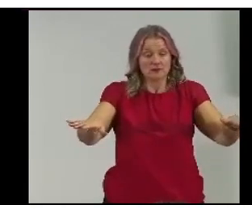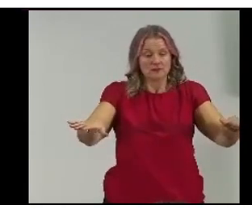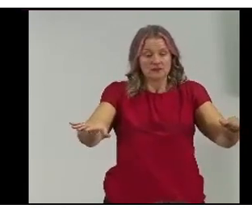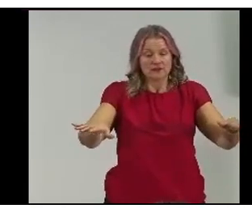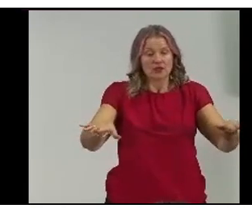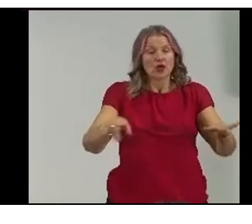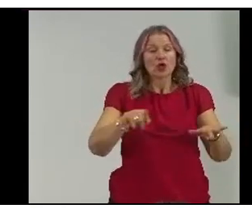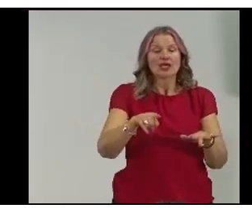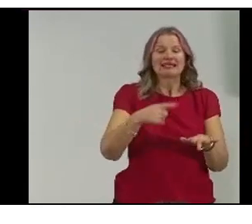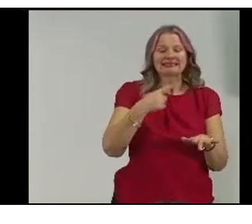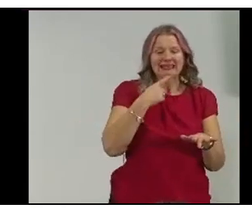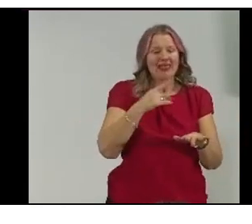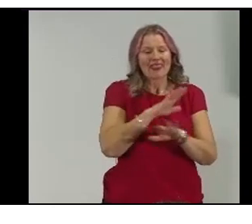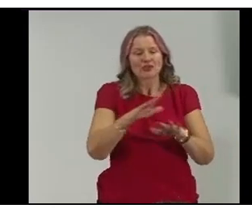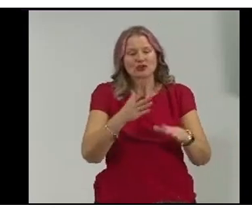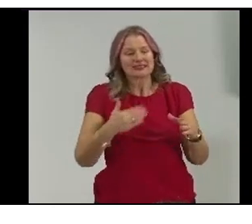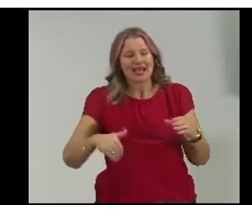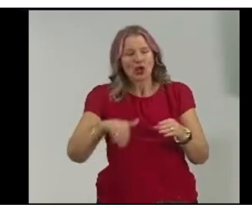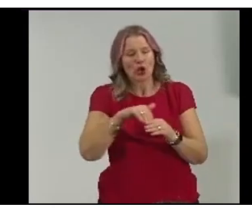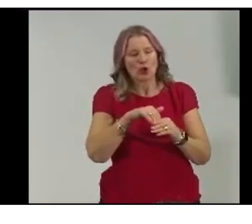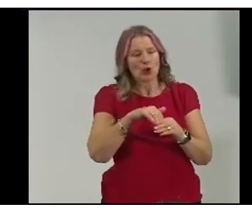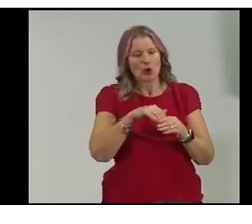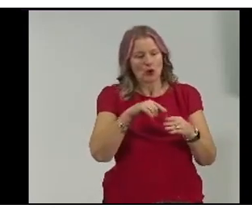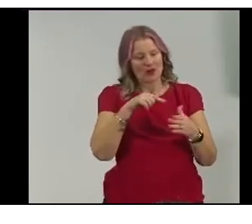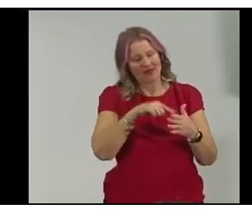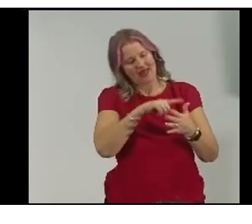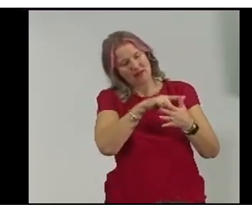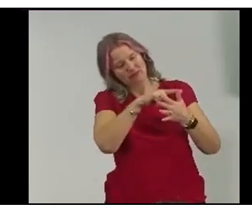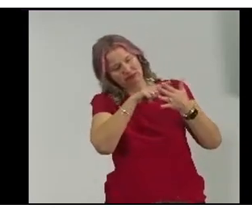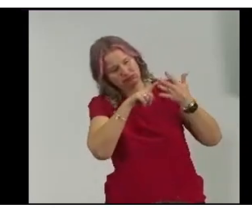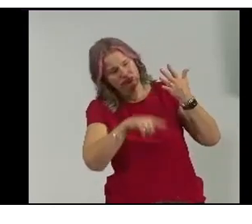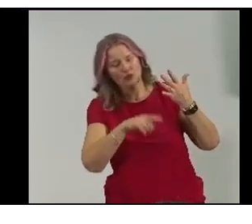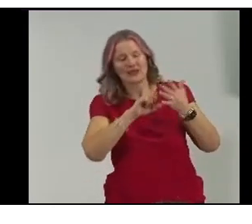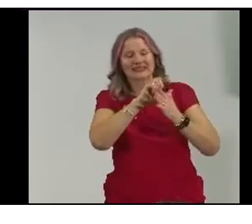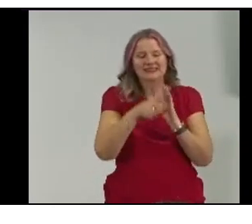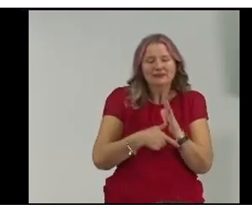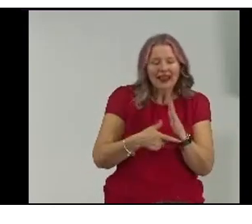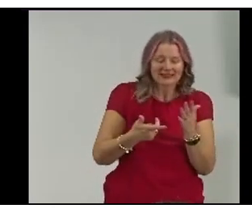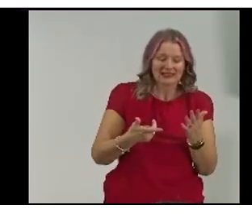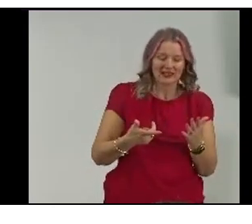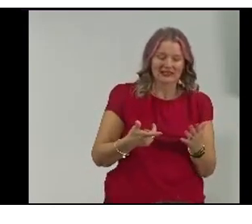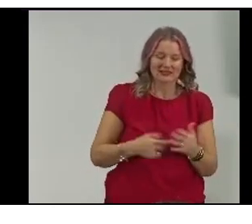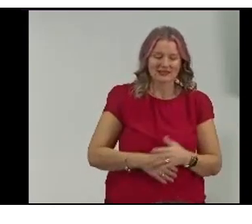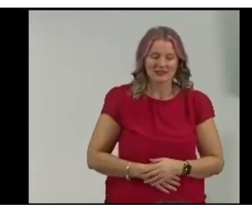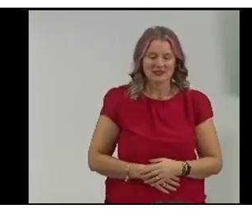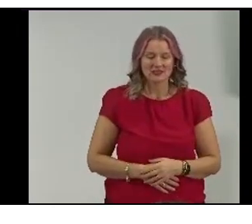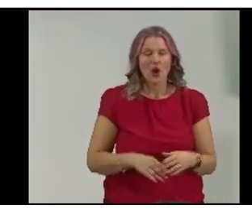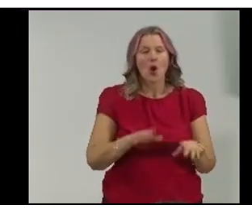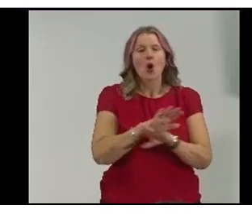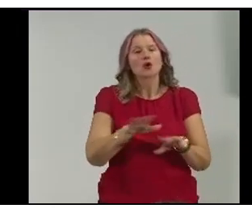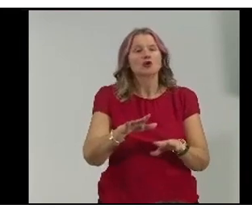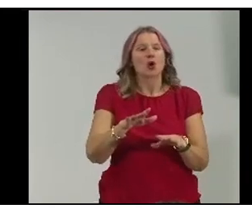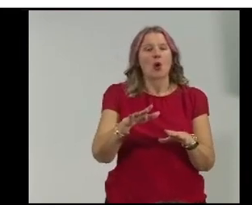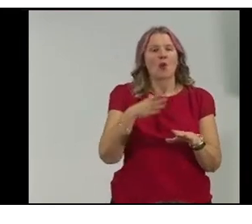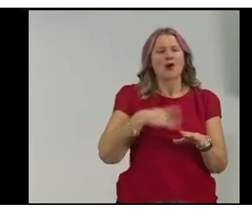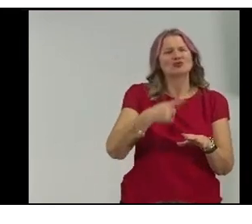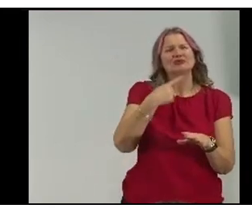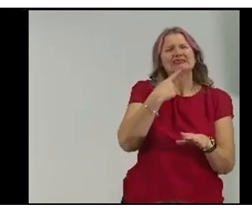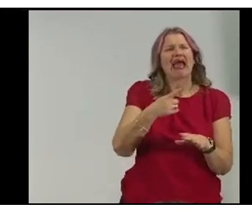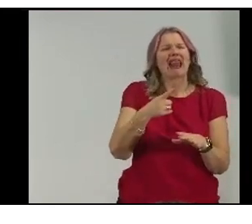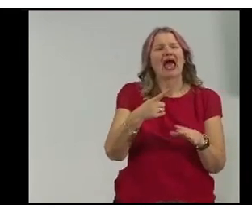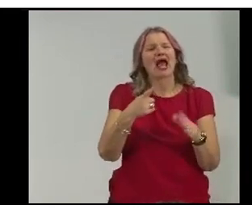does not include those with disabilities. You're not supposed to watch. So we want to make sure Robin doesn't have 30 seconds of what? What did you call